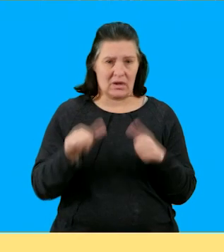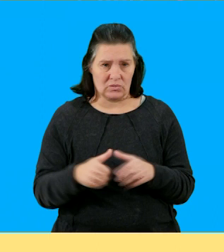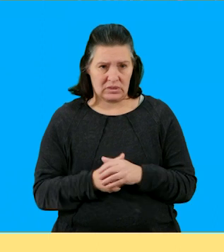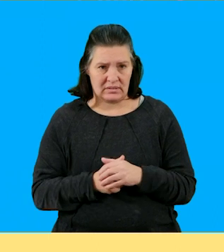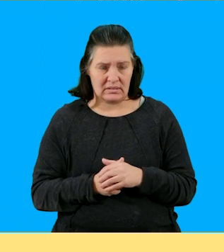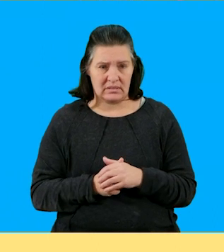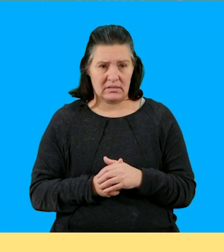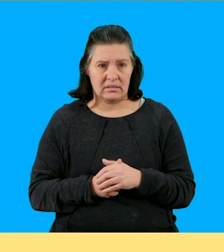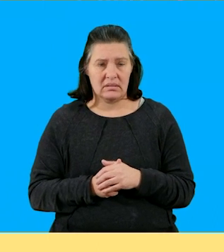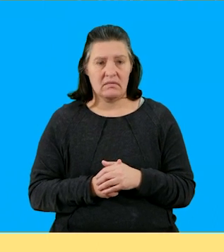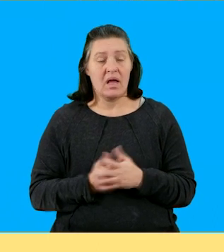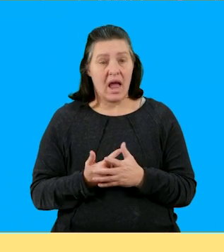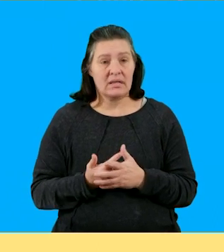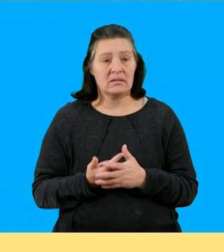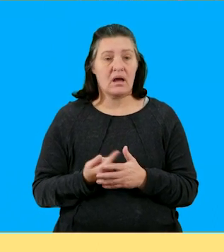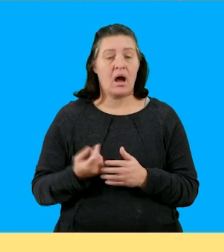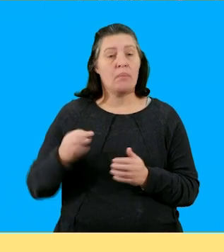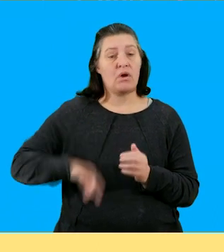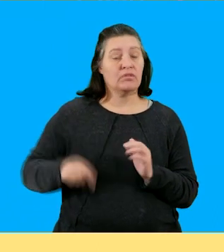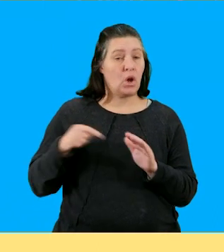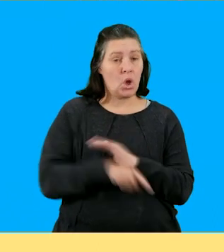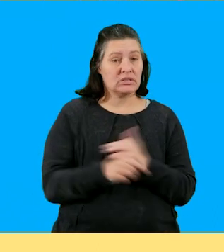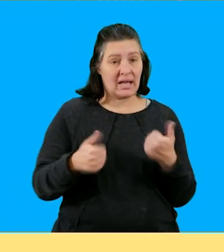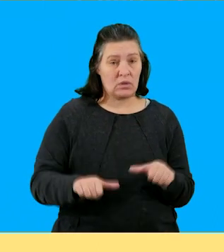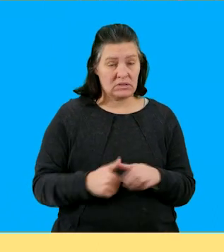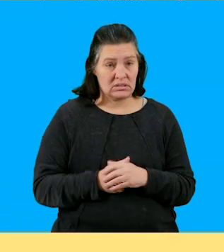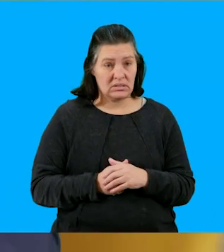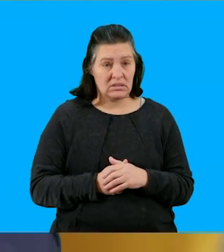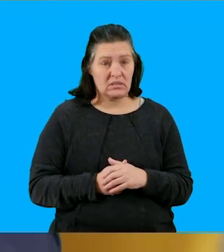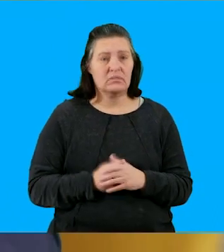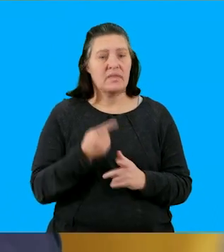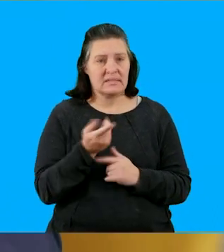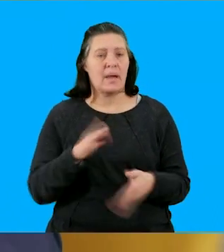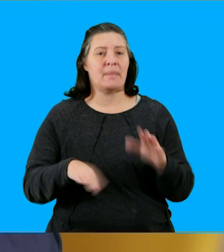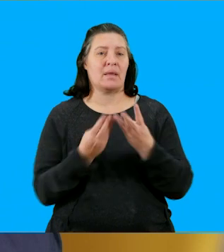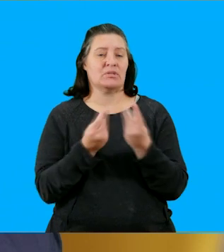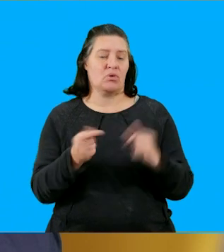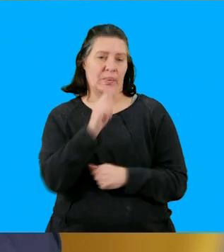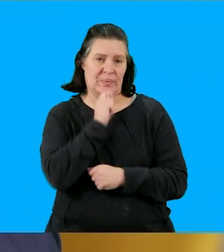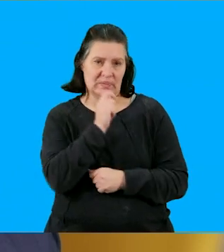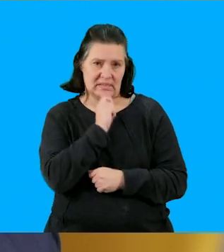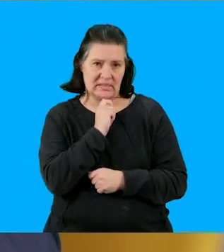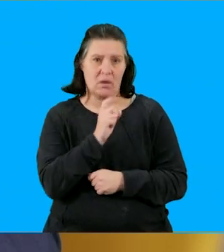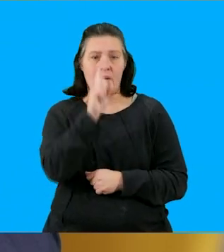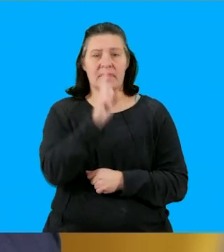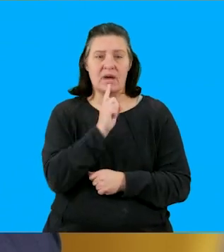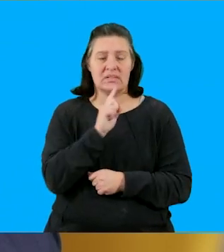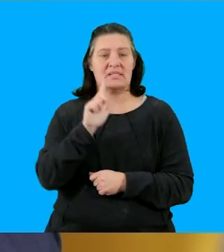particular account. And then in my profit and loss account, remember this is packing materials